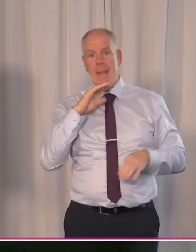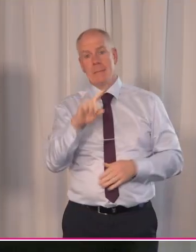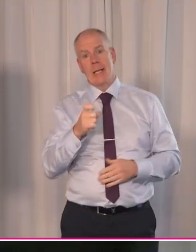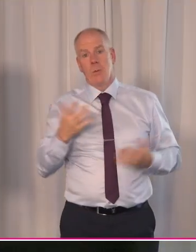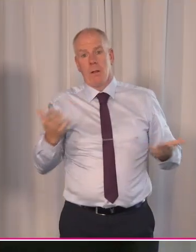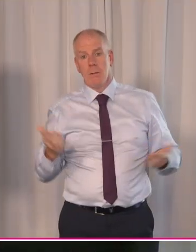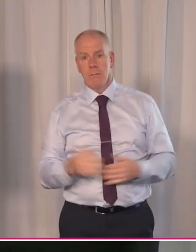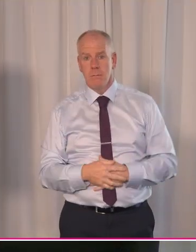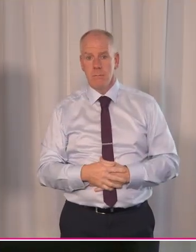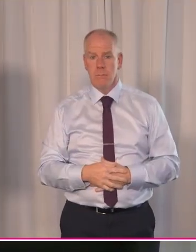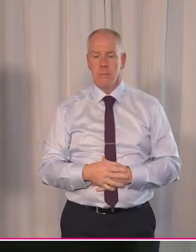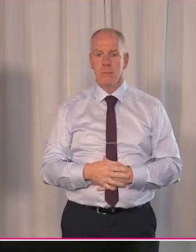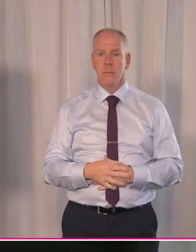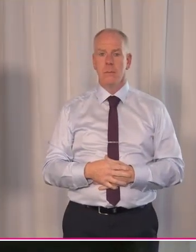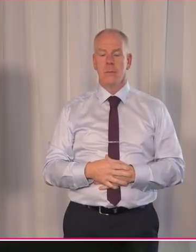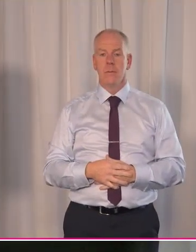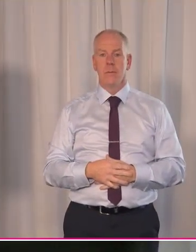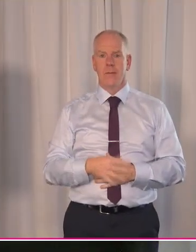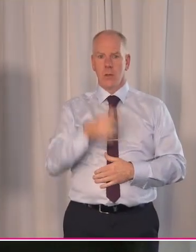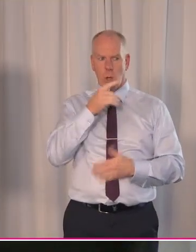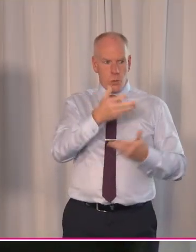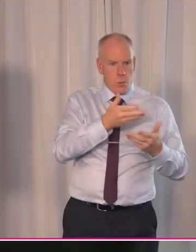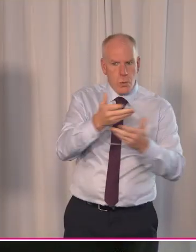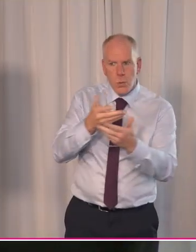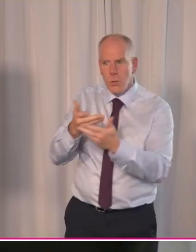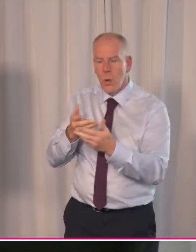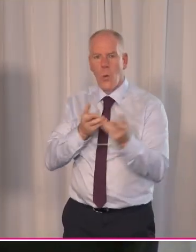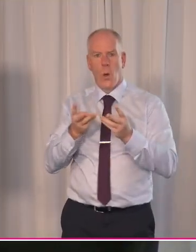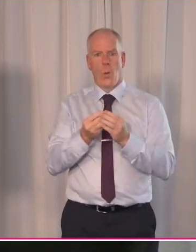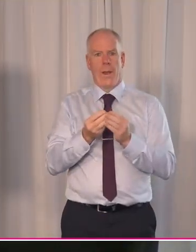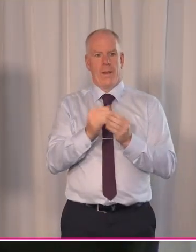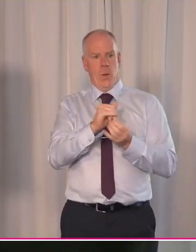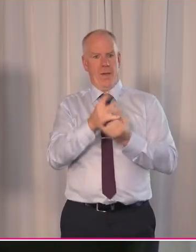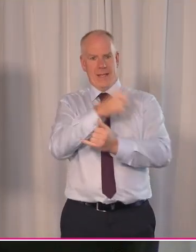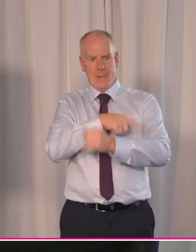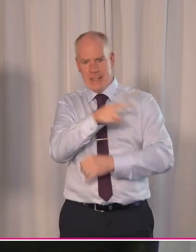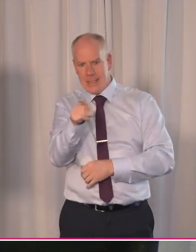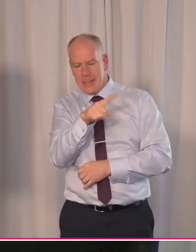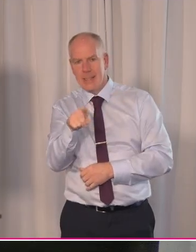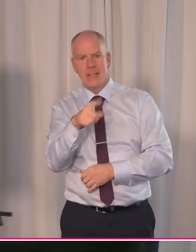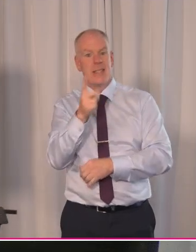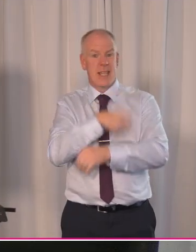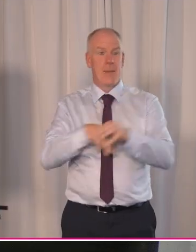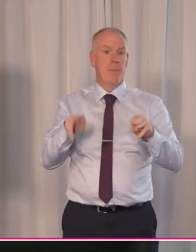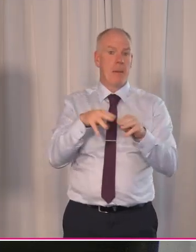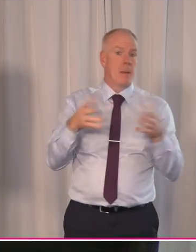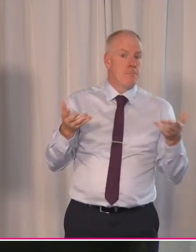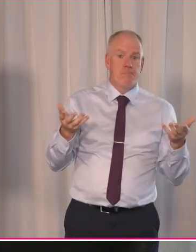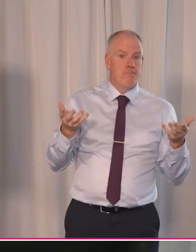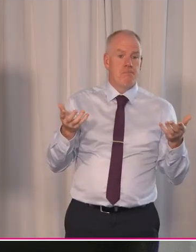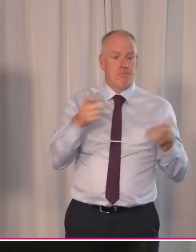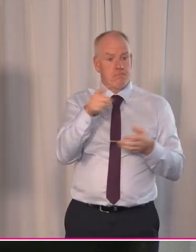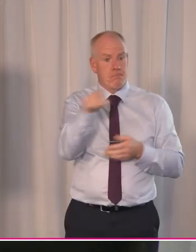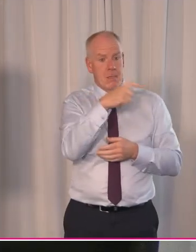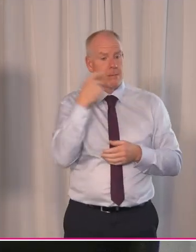sexual. And I think if we talk to people who work alongside people with disabilities or disabled people, they will